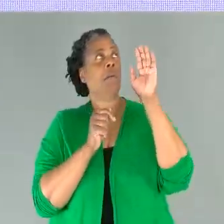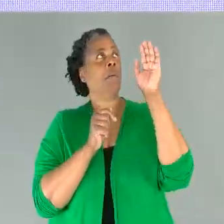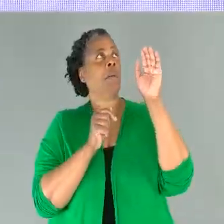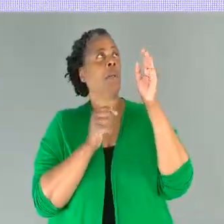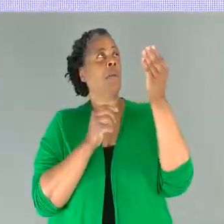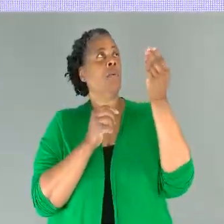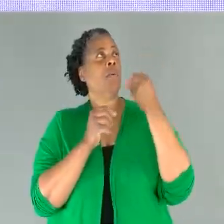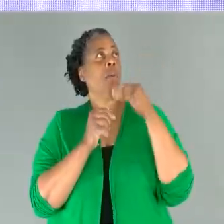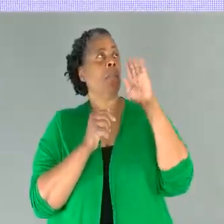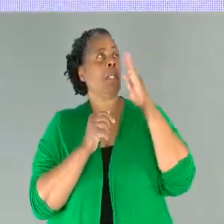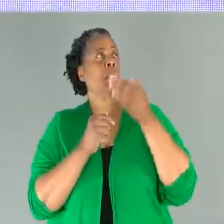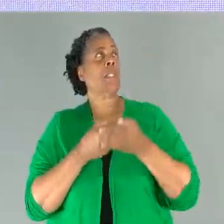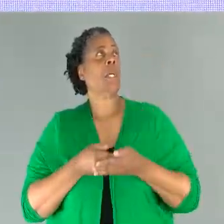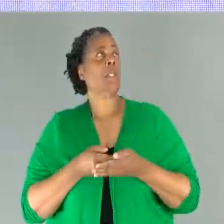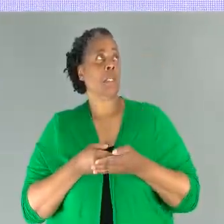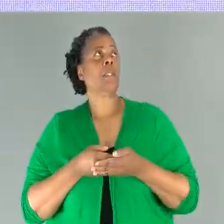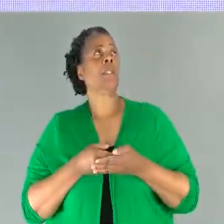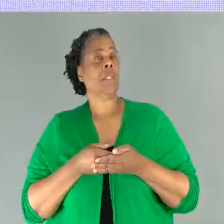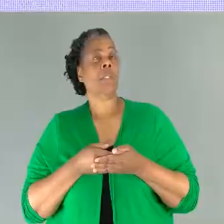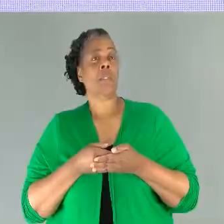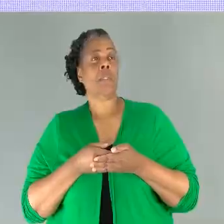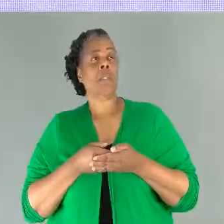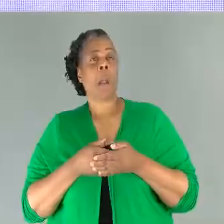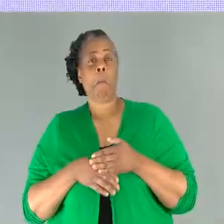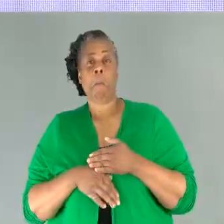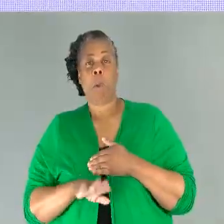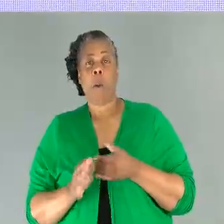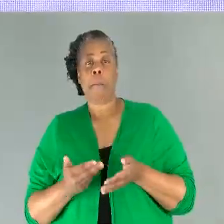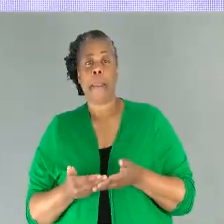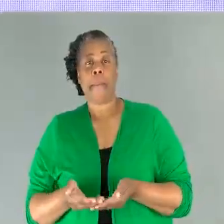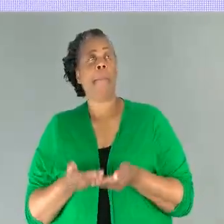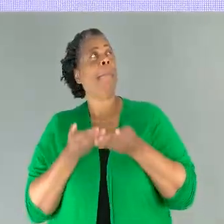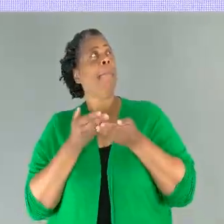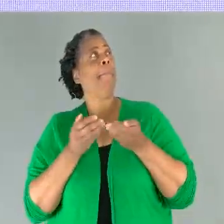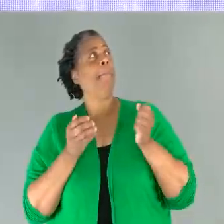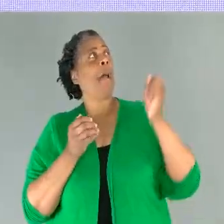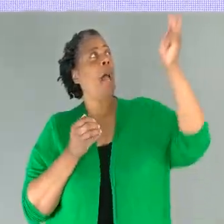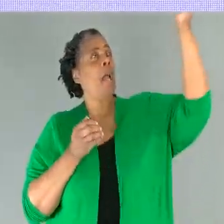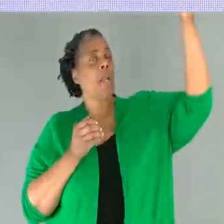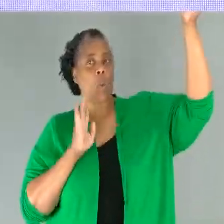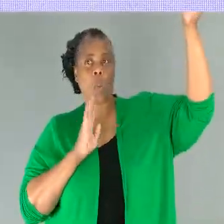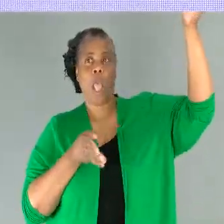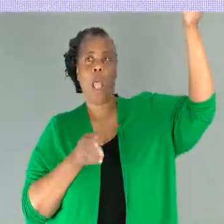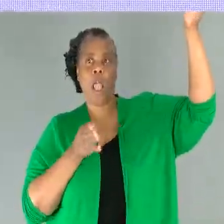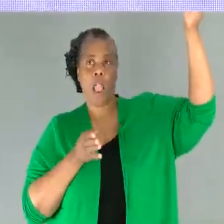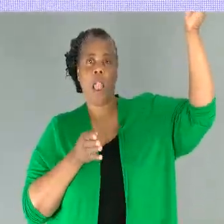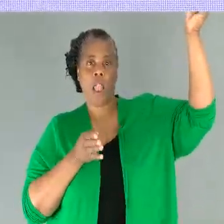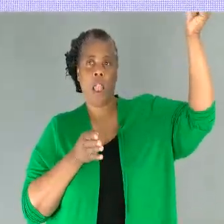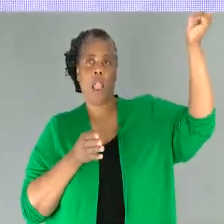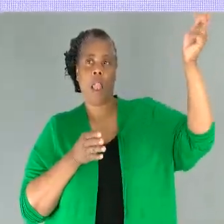a son, I'll give him back to you.